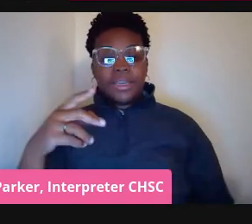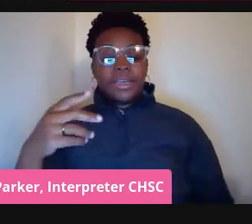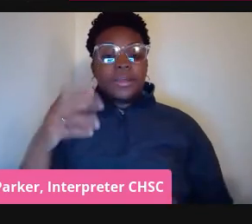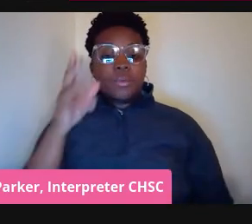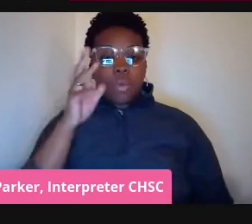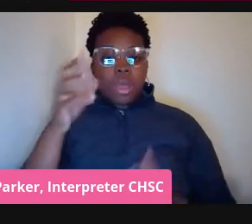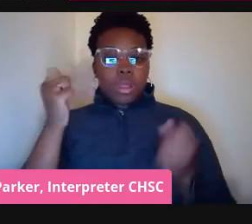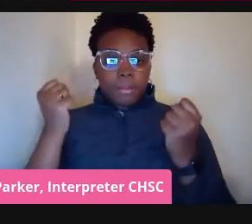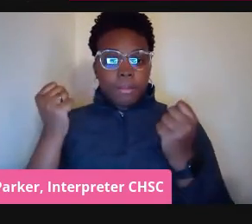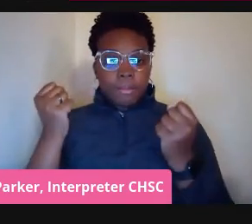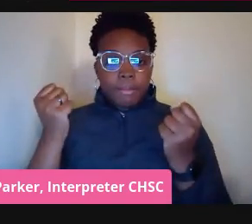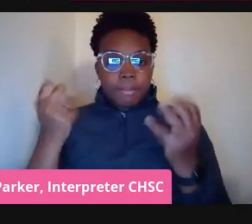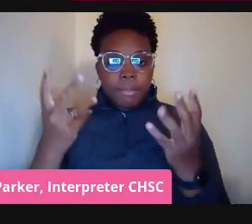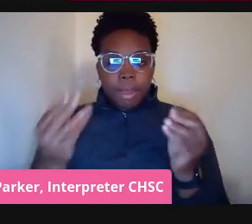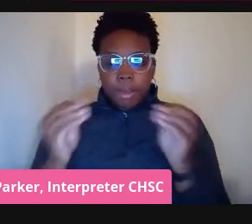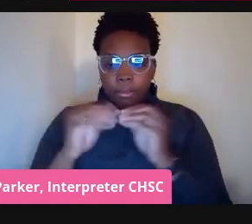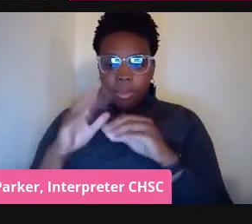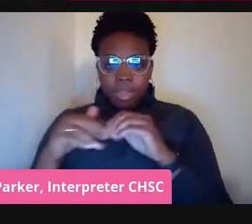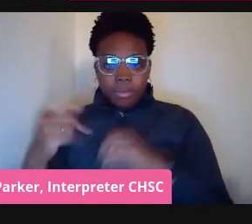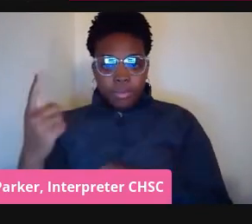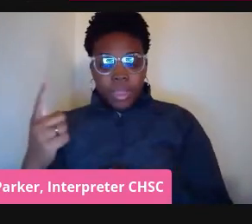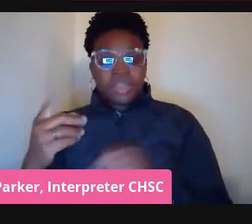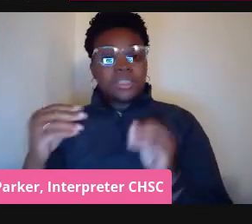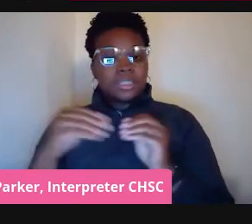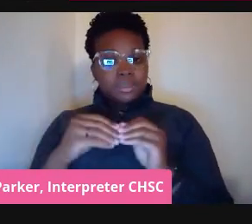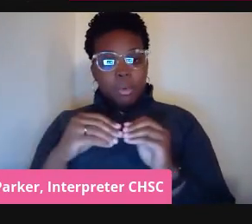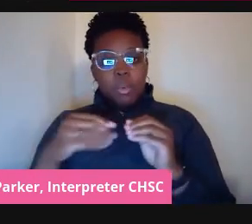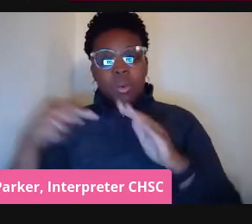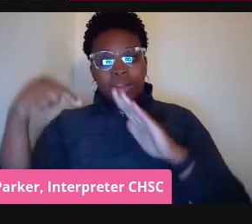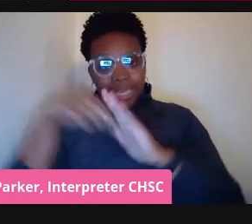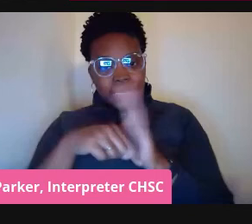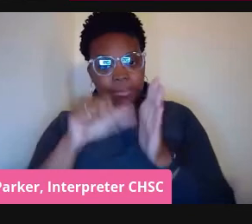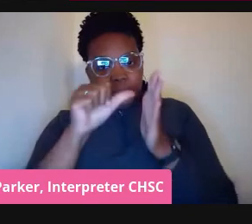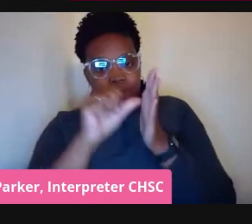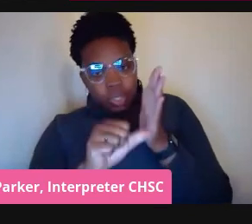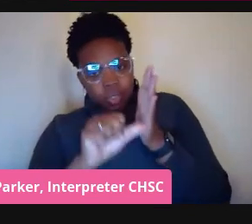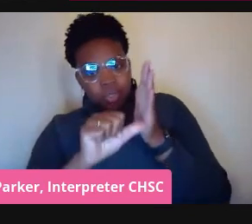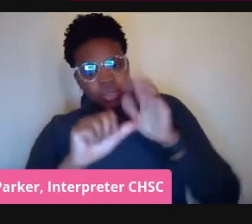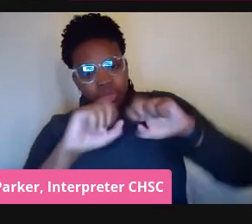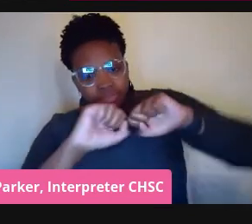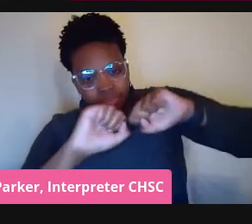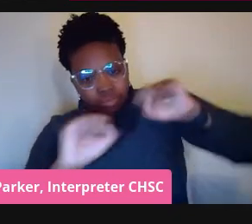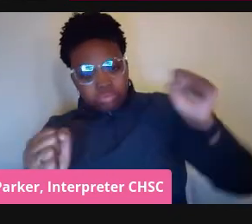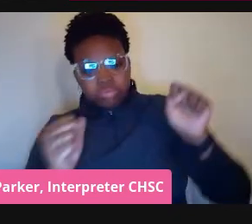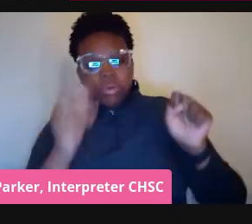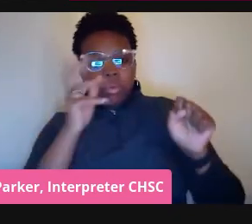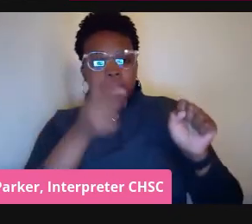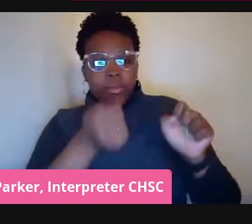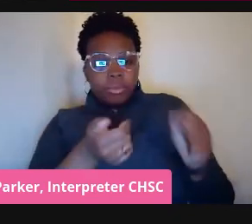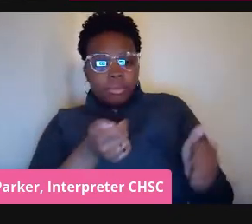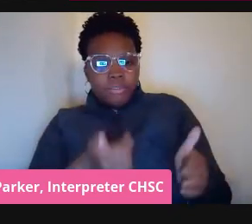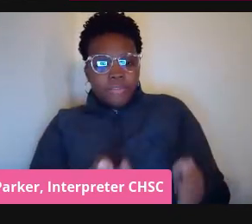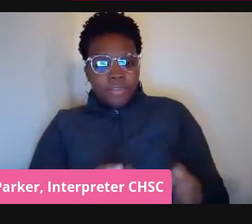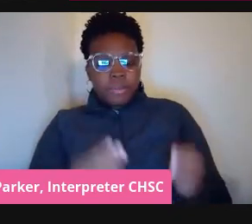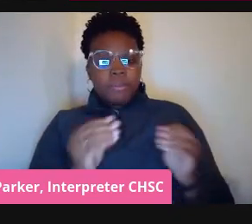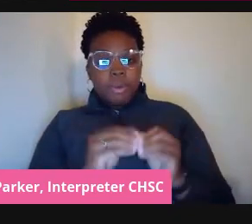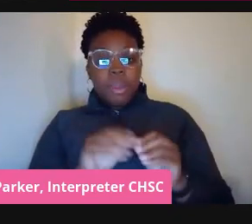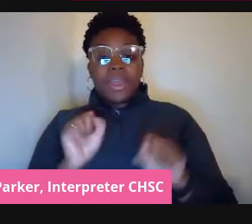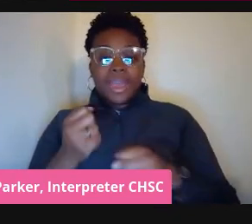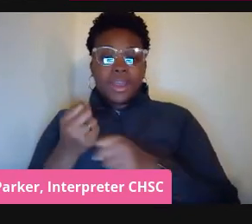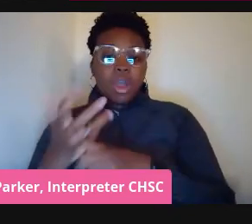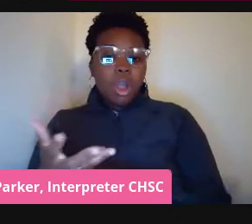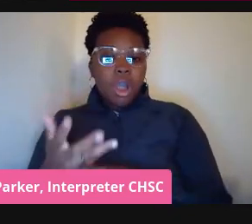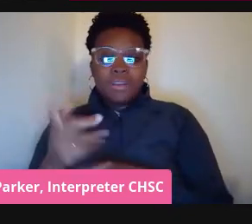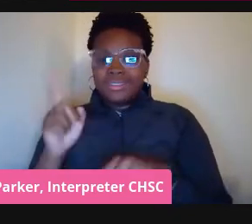invasive because those fibroids, will be removed through that invasive surgery. And so it can cause infertility, which is what